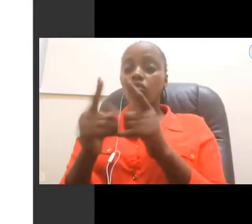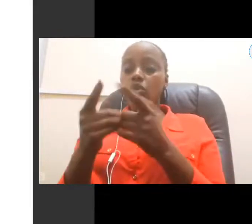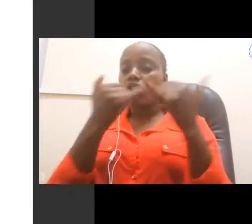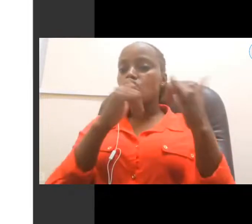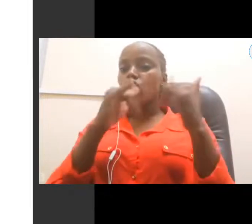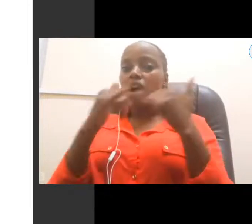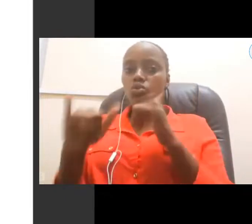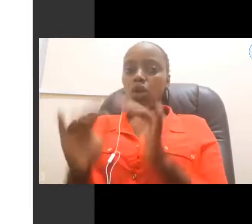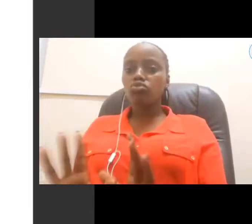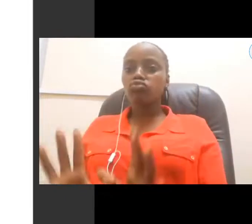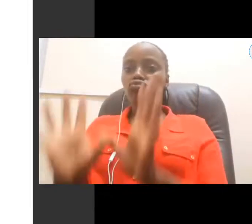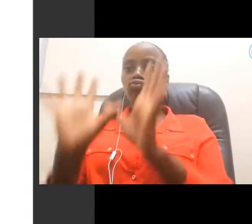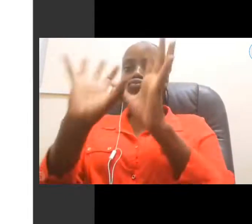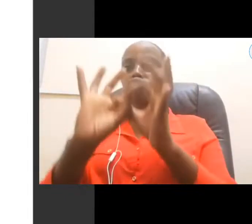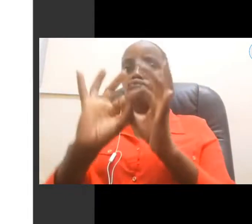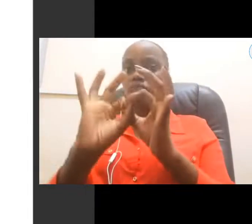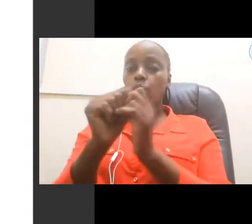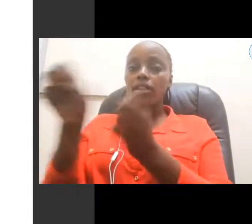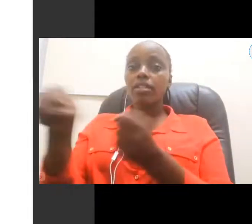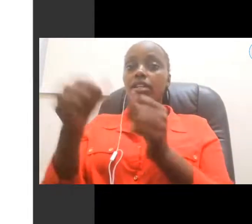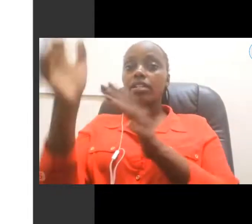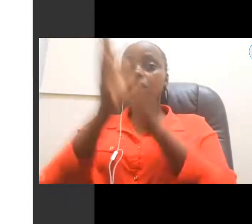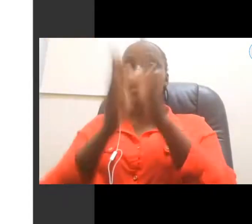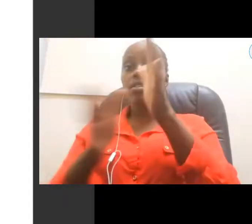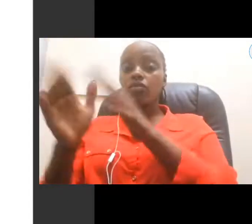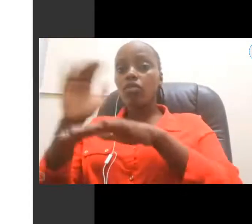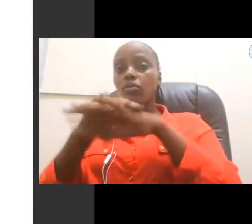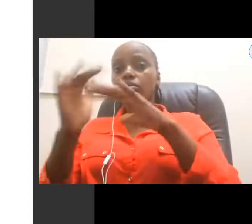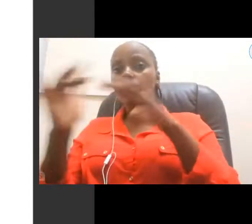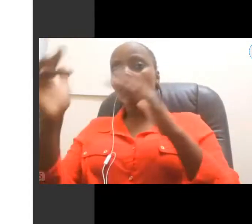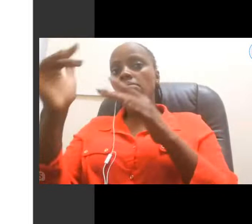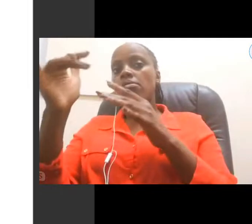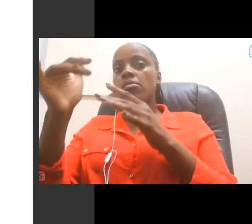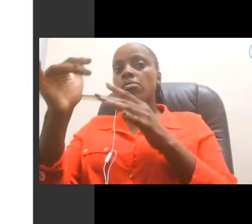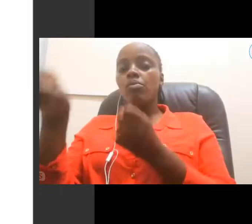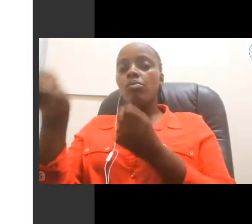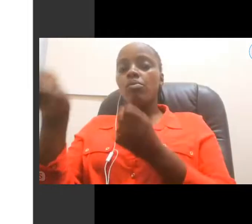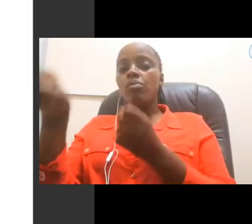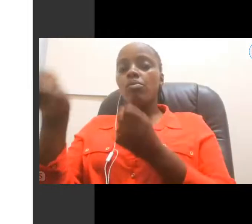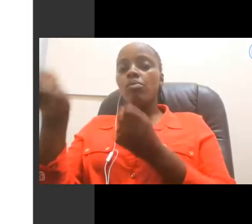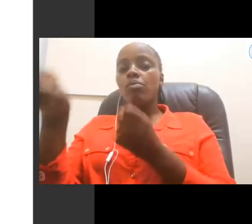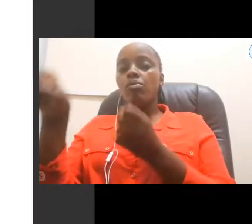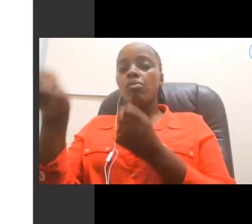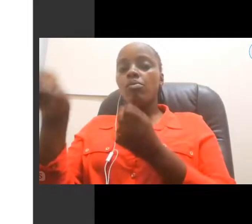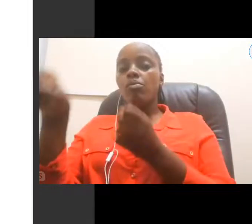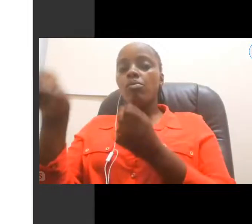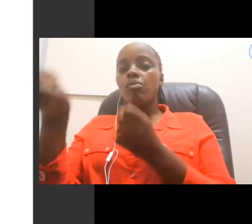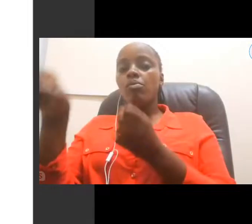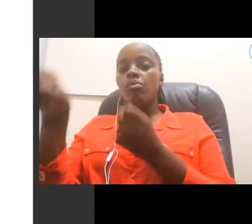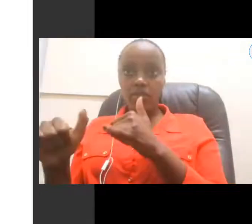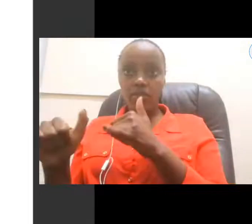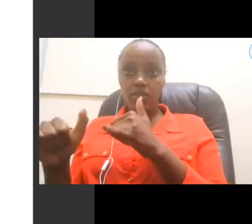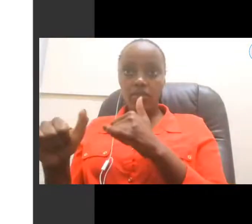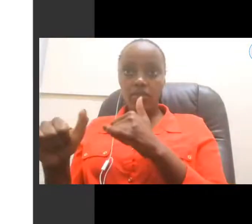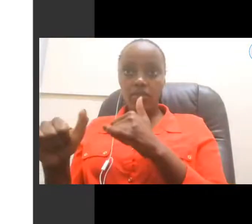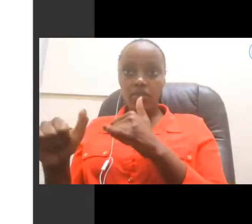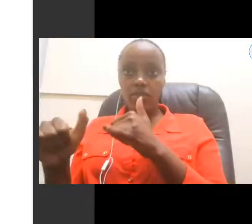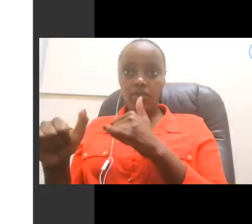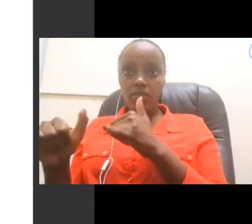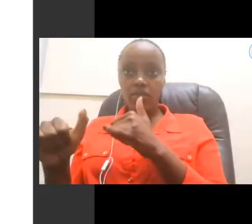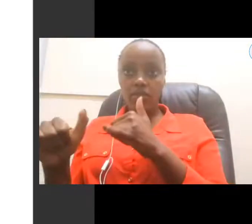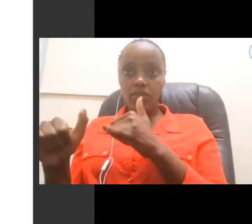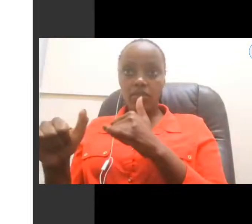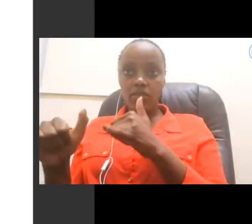plan in what we call annual operational plans. Because we cannot implement the strategic plan as it is. but then we operationalize it